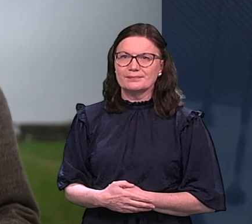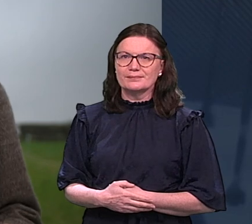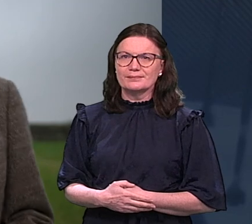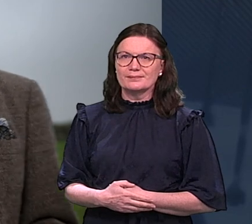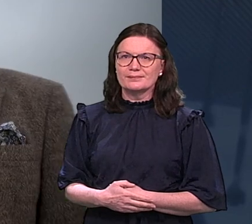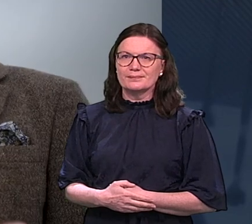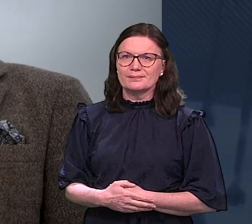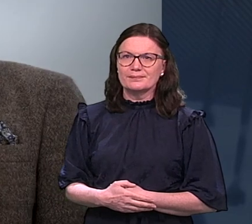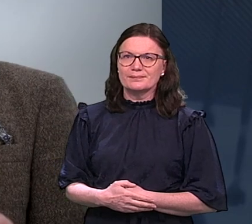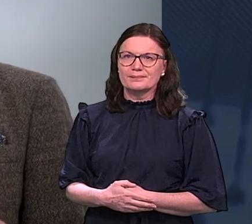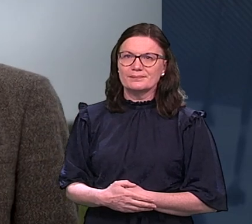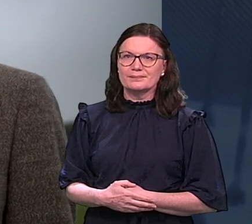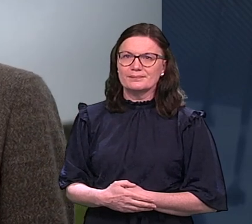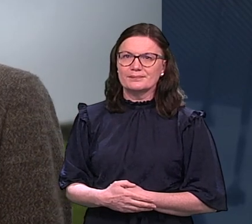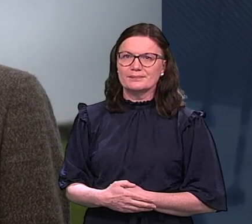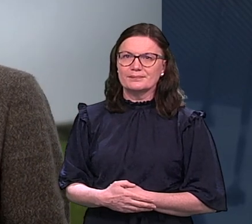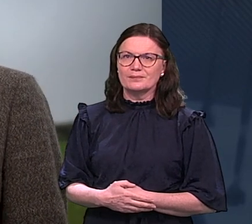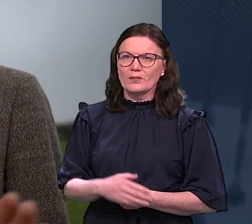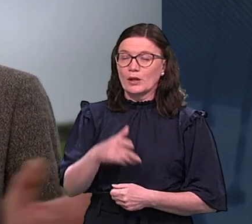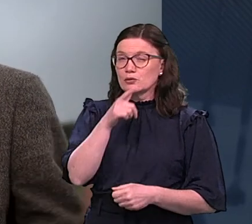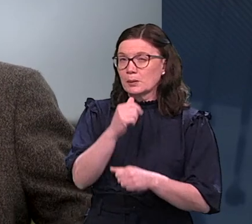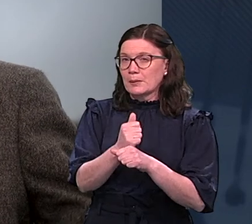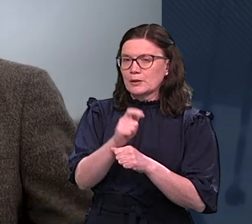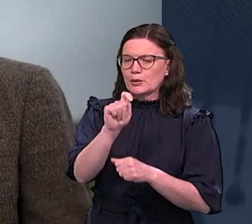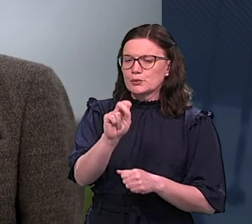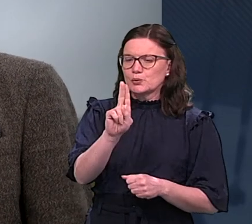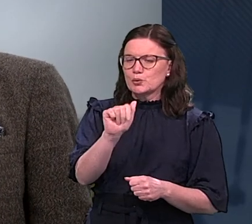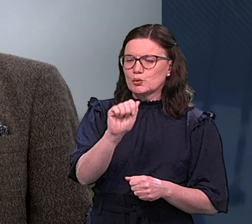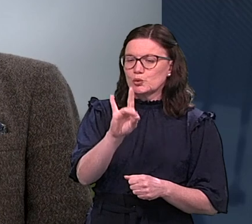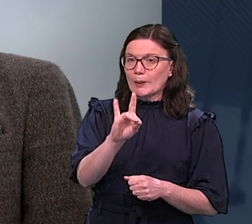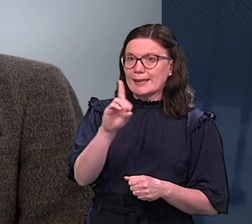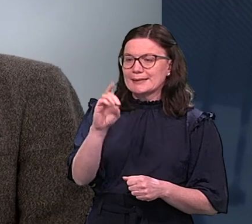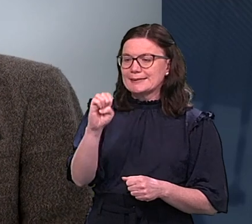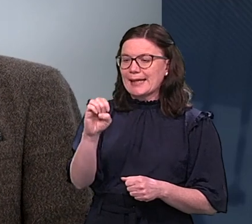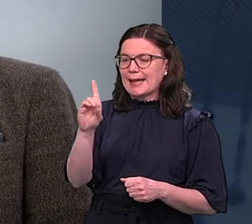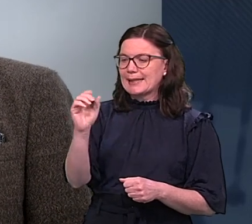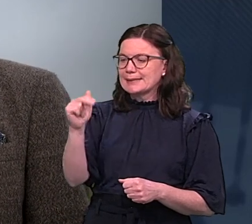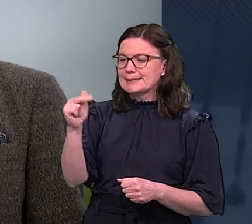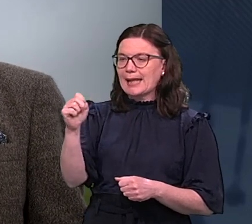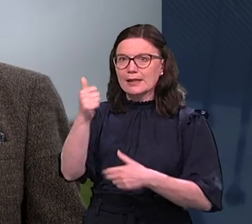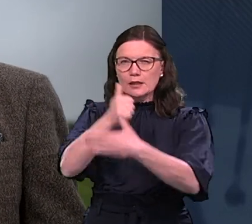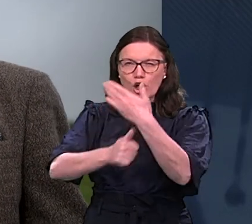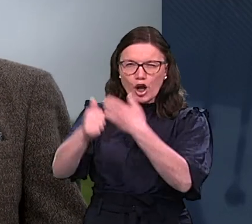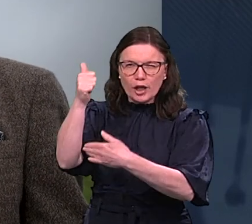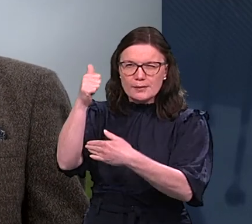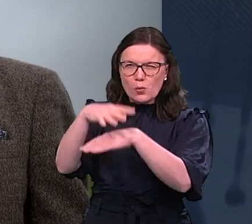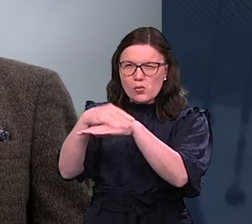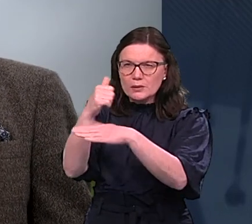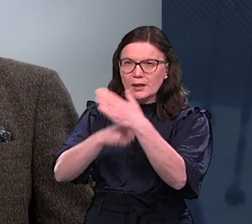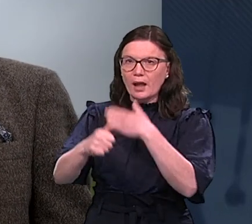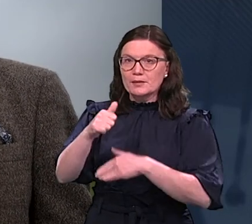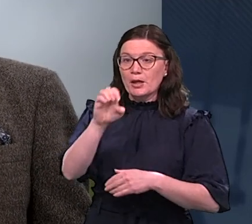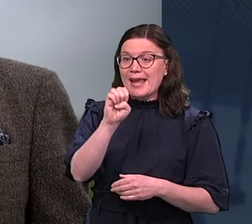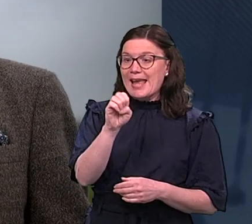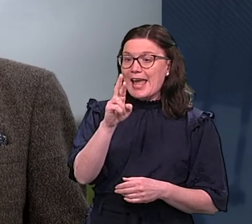So, I just mentioned the Tuhididanan when I was sitting by the fairy tree. And this is Eru. Eru is the